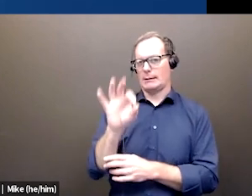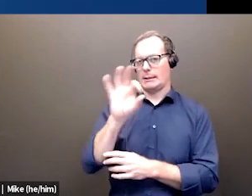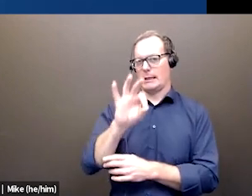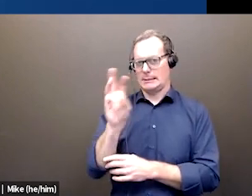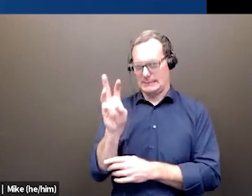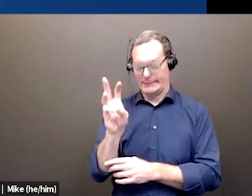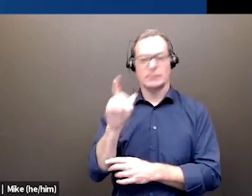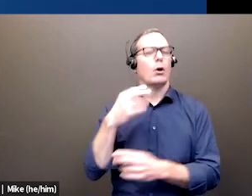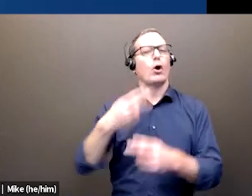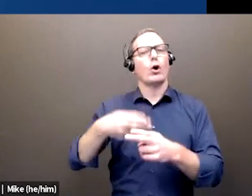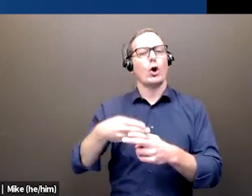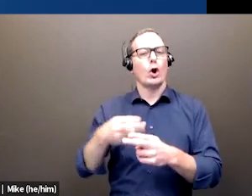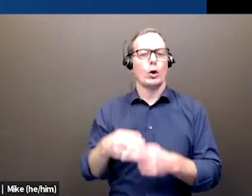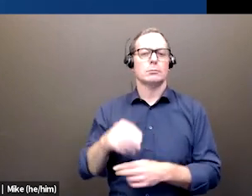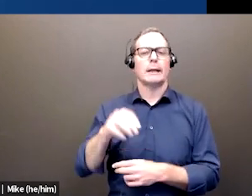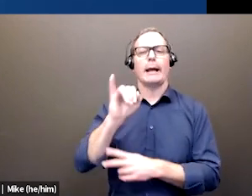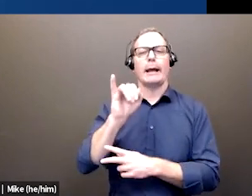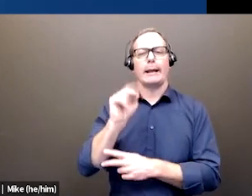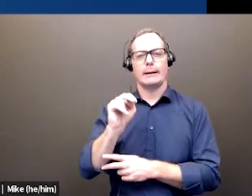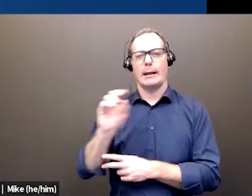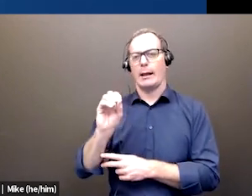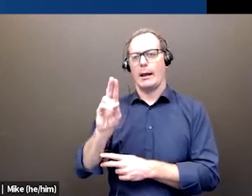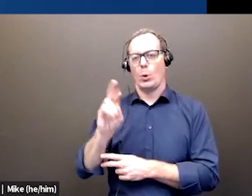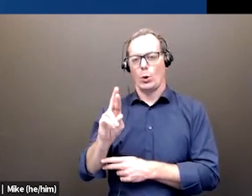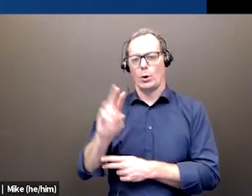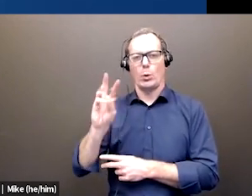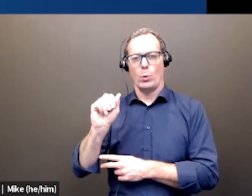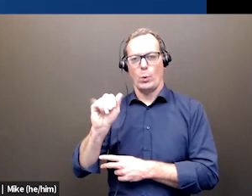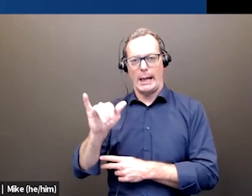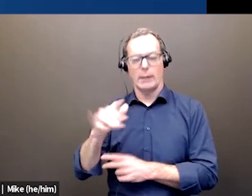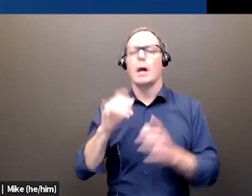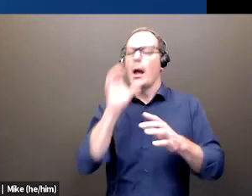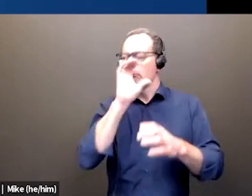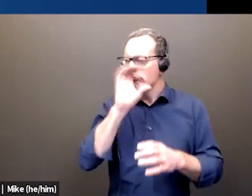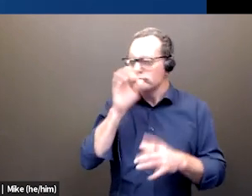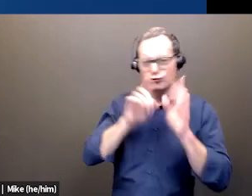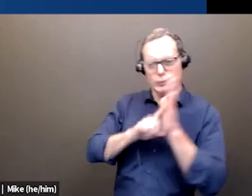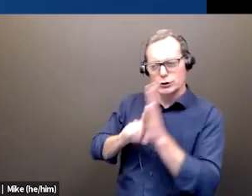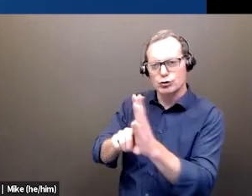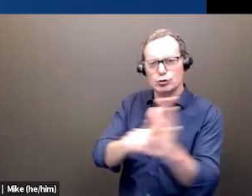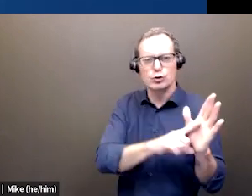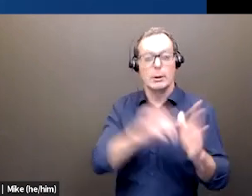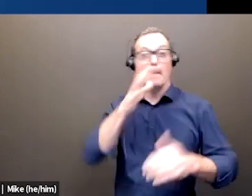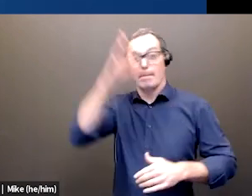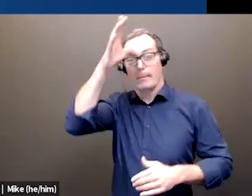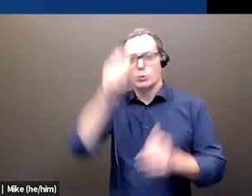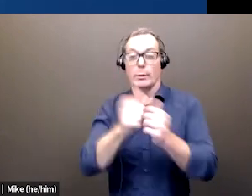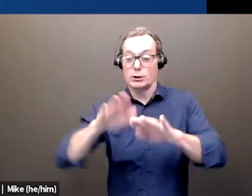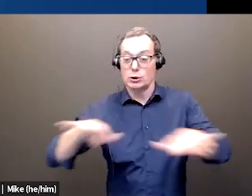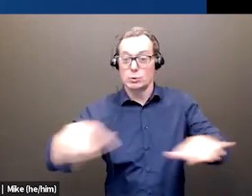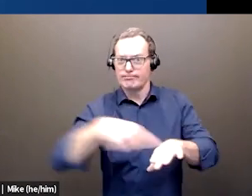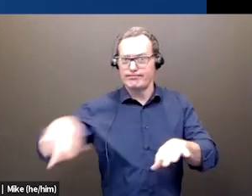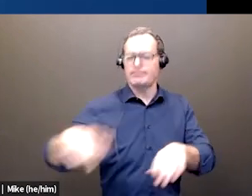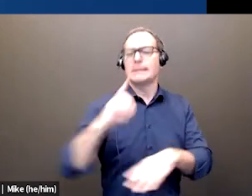workforce barriers for parents of children with disabilities. It was the first research of its kind in